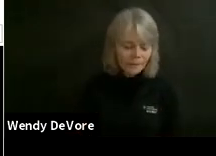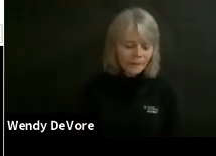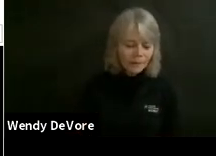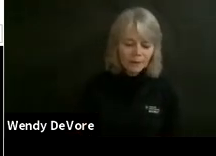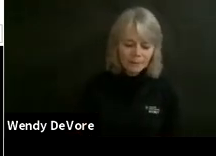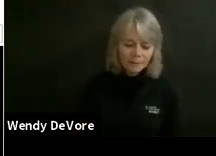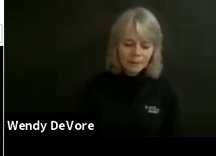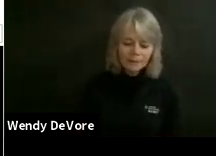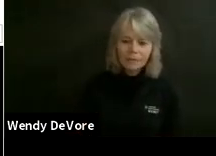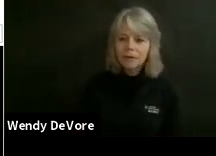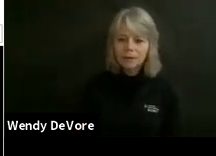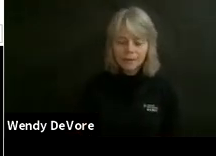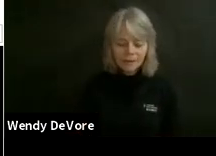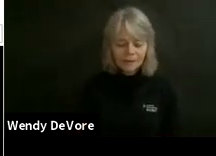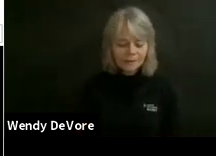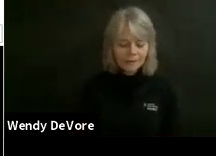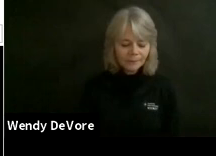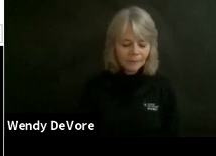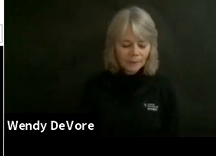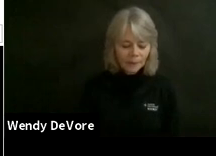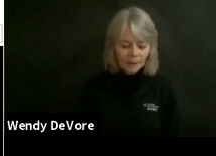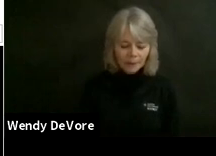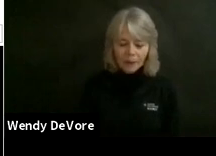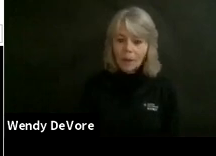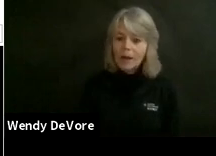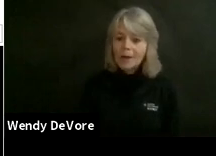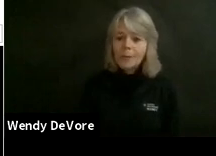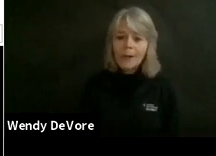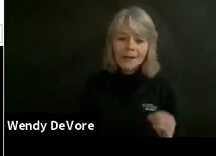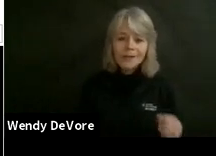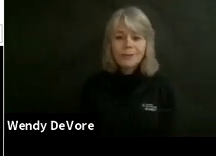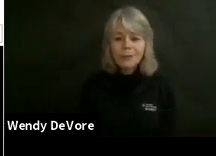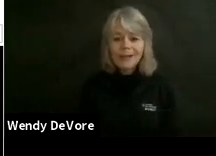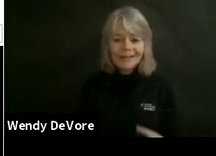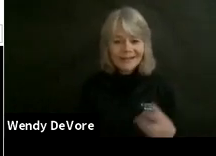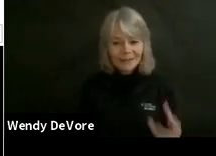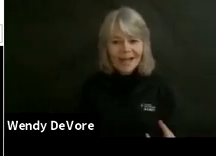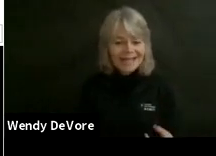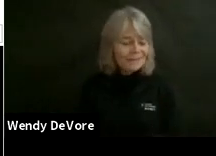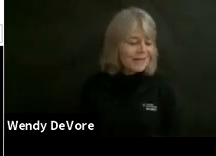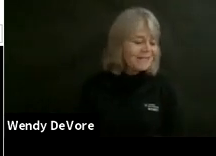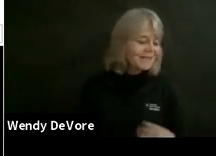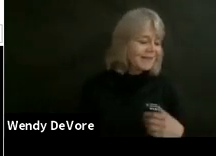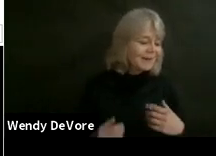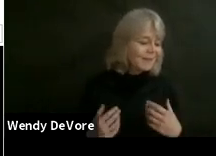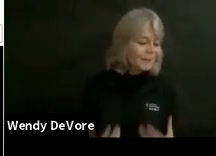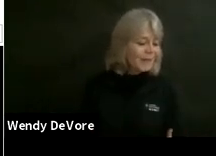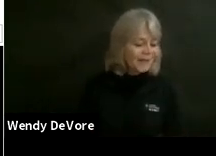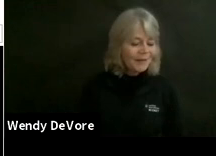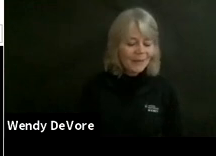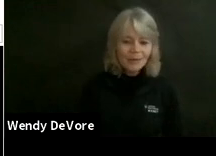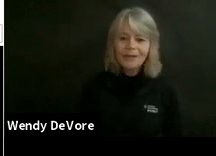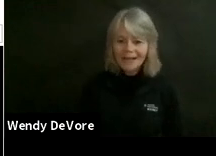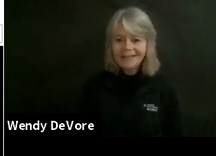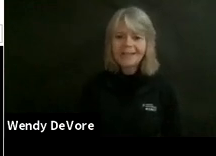now because of social distancing. I just realized that I forgot to mention at the